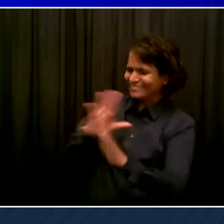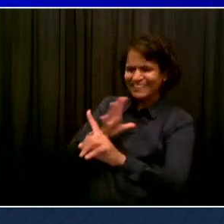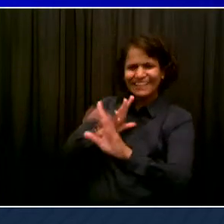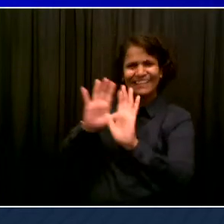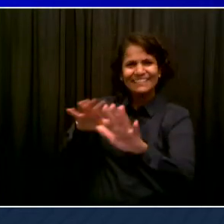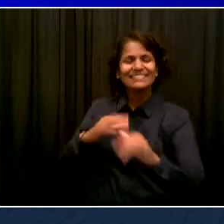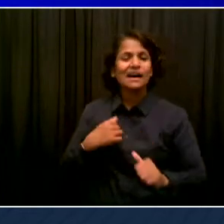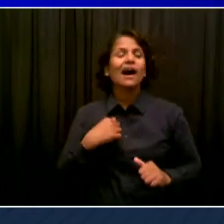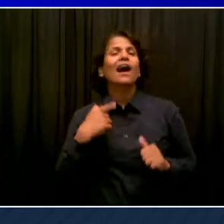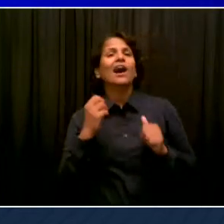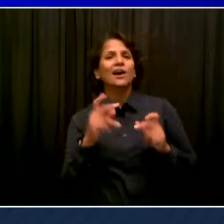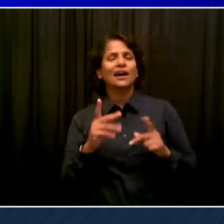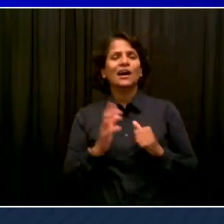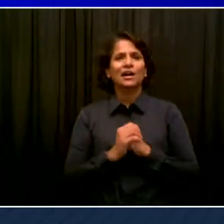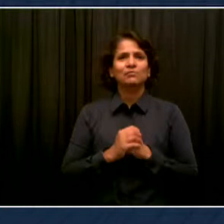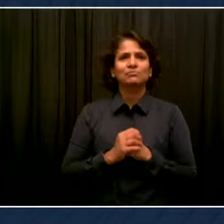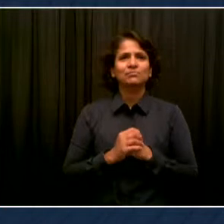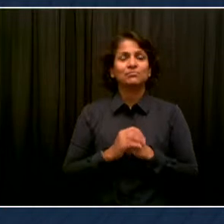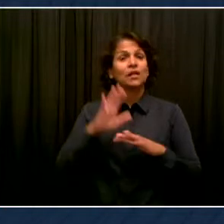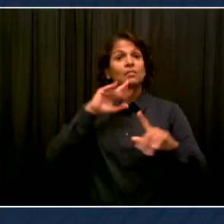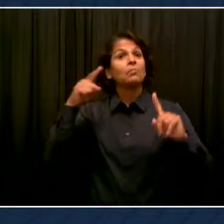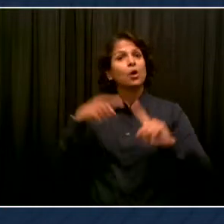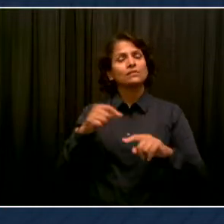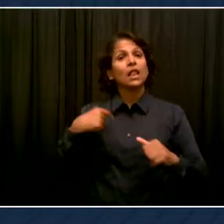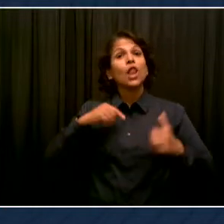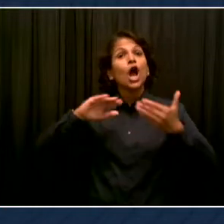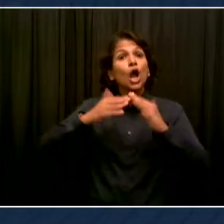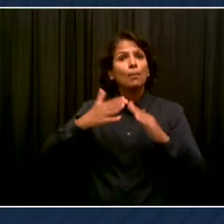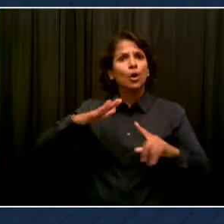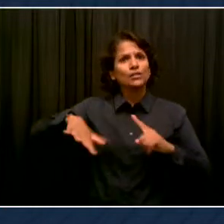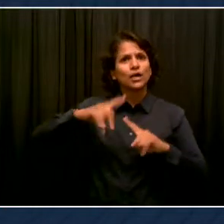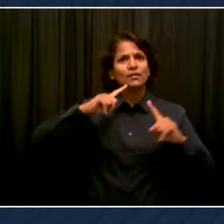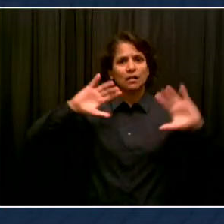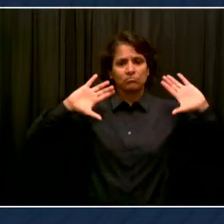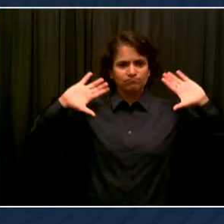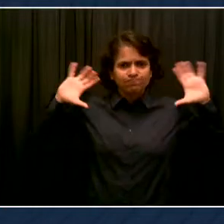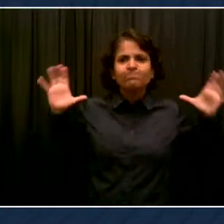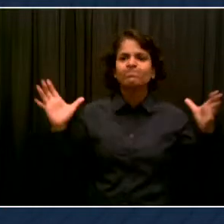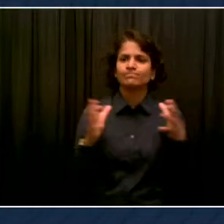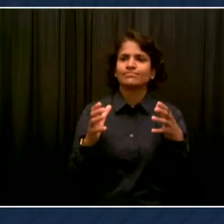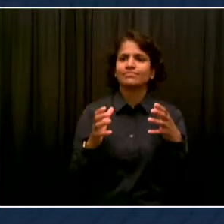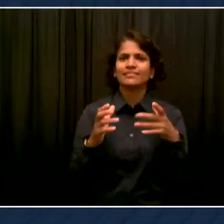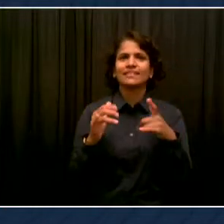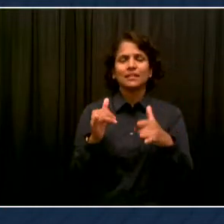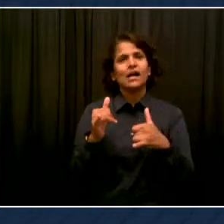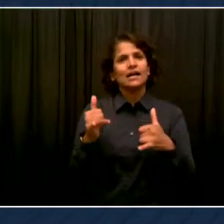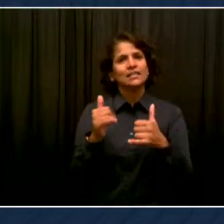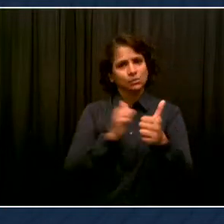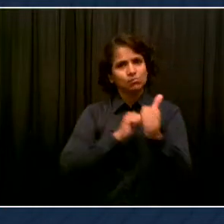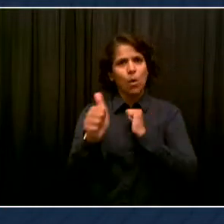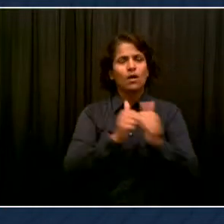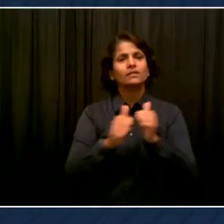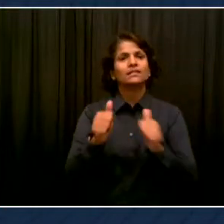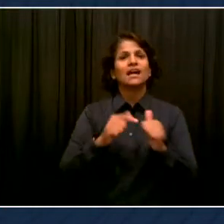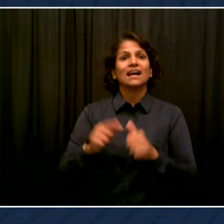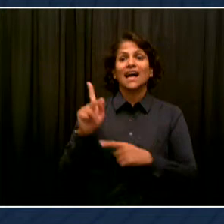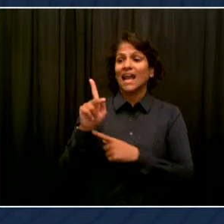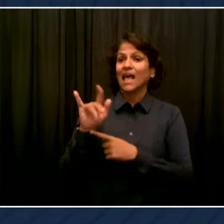together. And the Knicks organization is proud to be a part of this program. Knicks